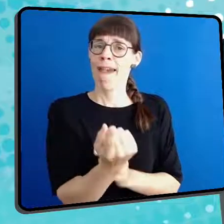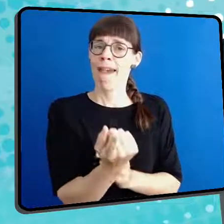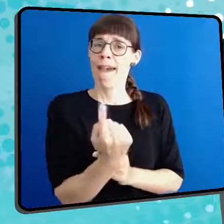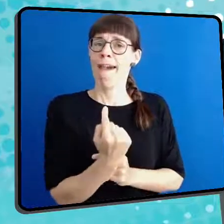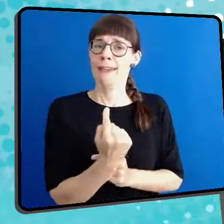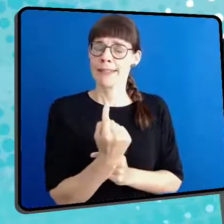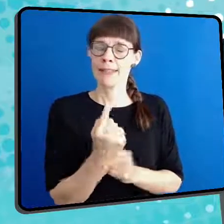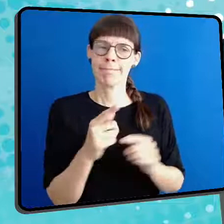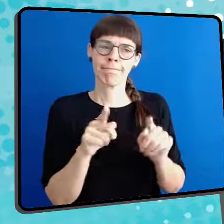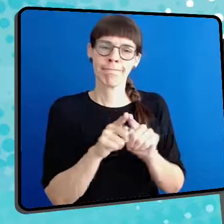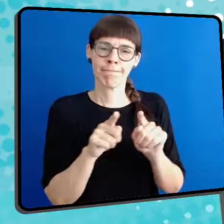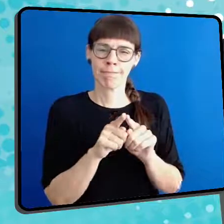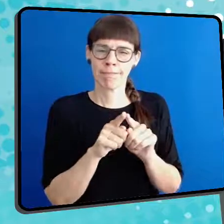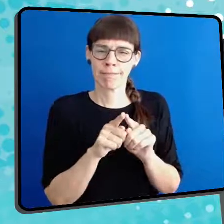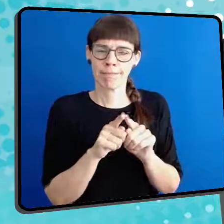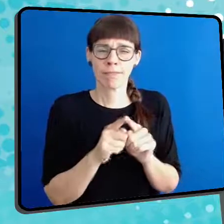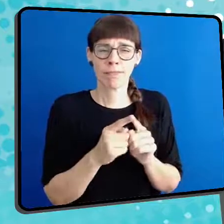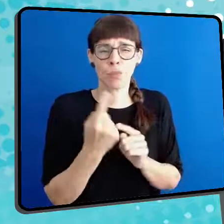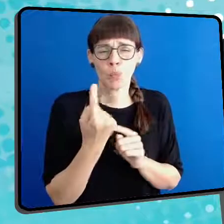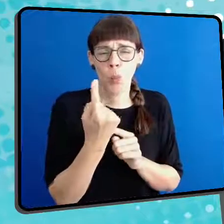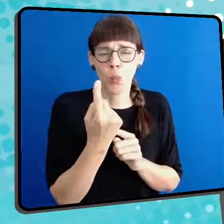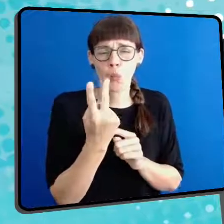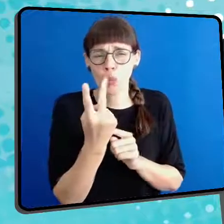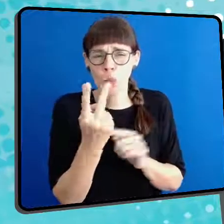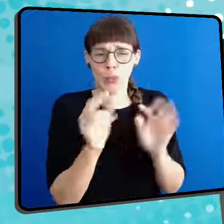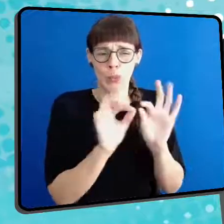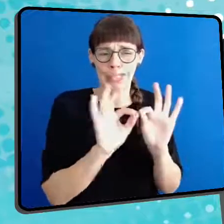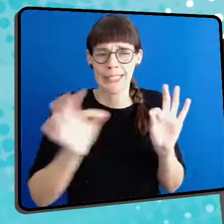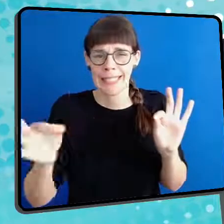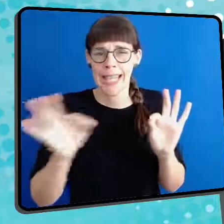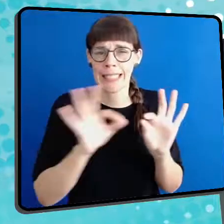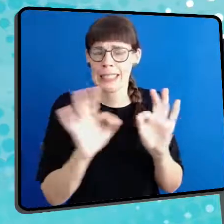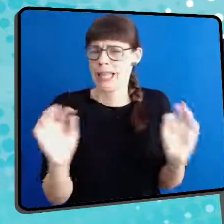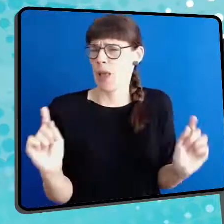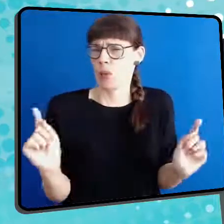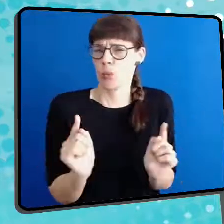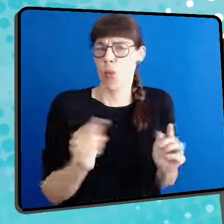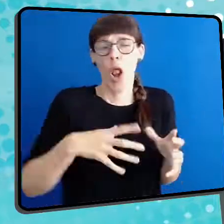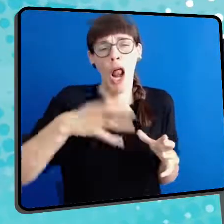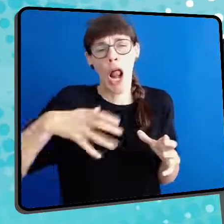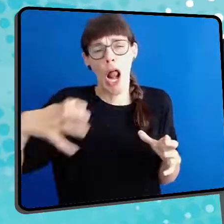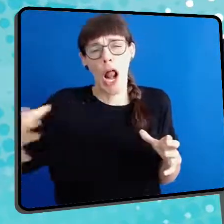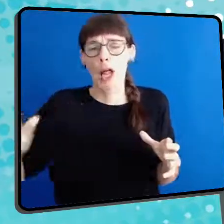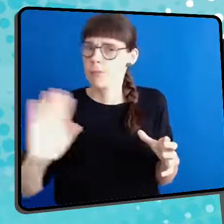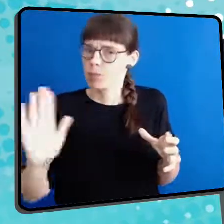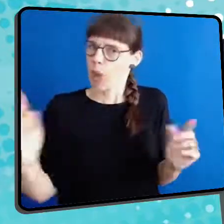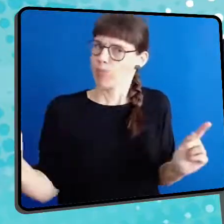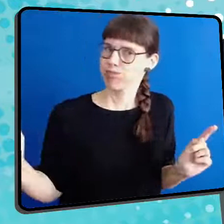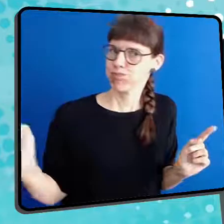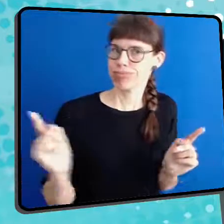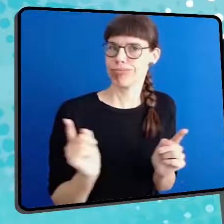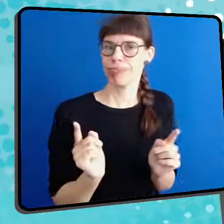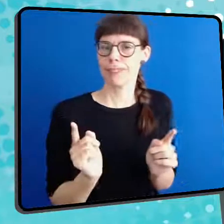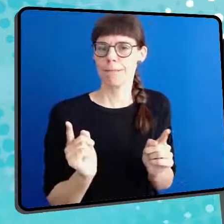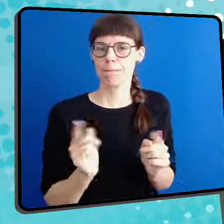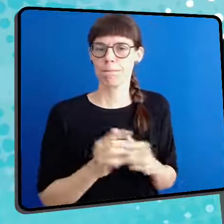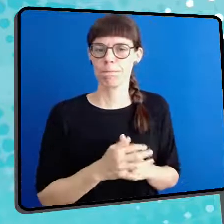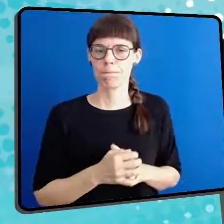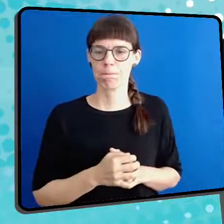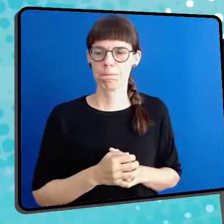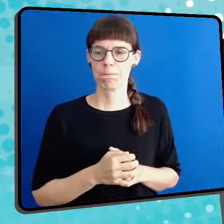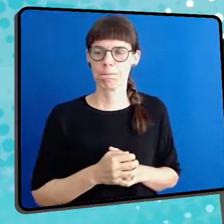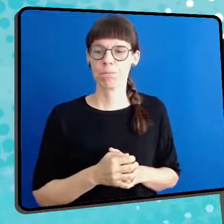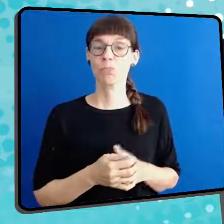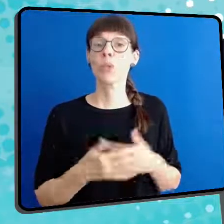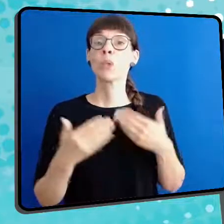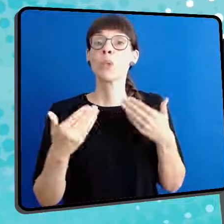sort of to a sentence or 2 in most cases, so that we can kind of get through them. And then what we'll do is we'll work through anything at the end